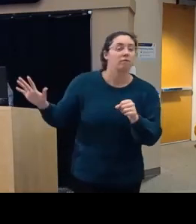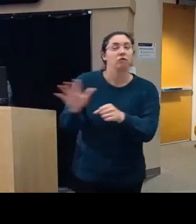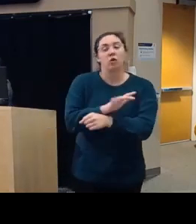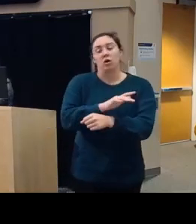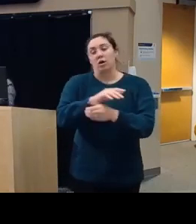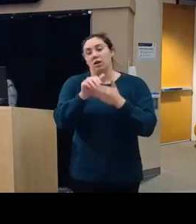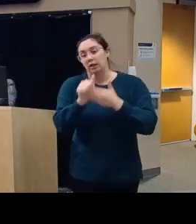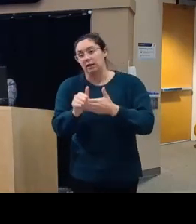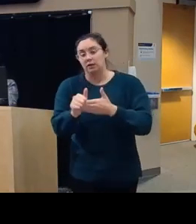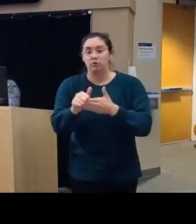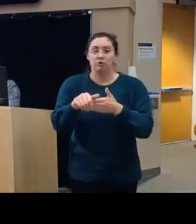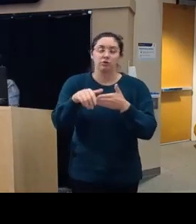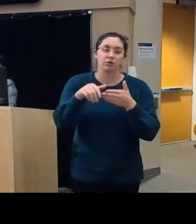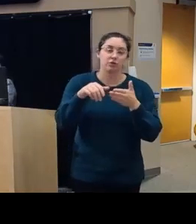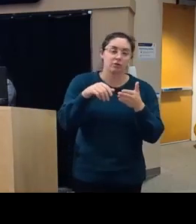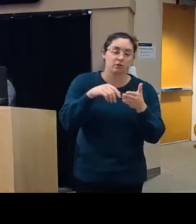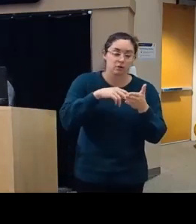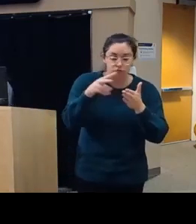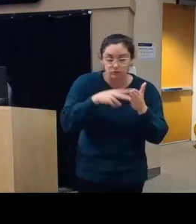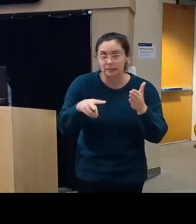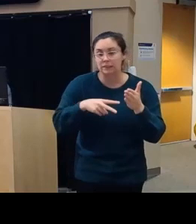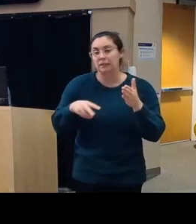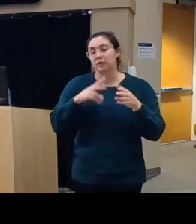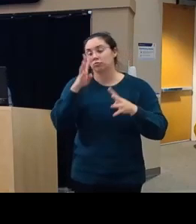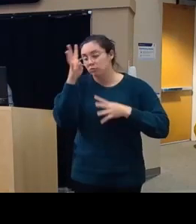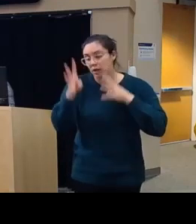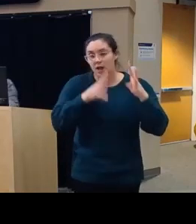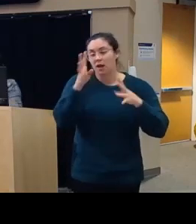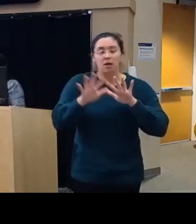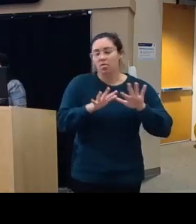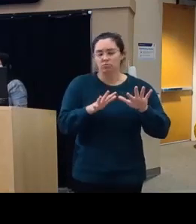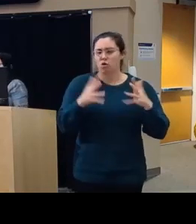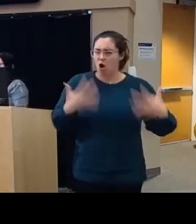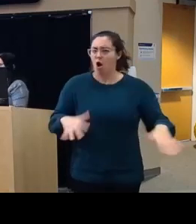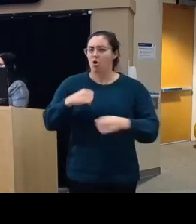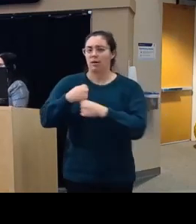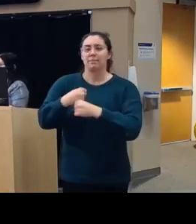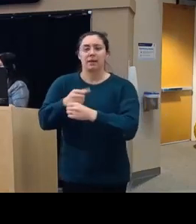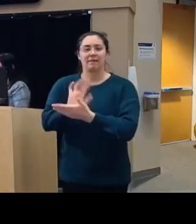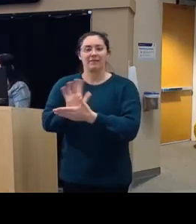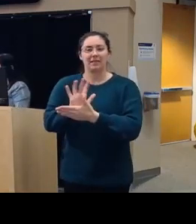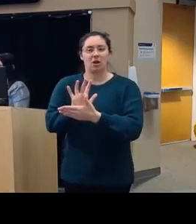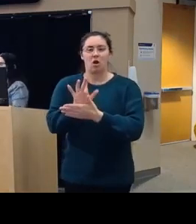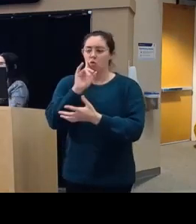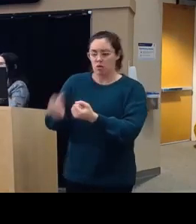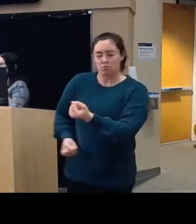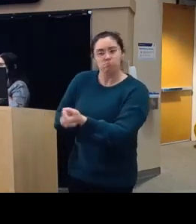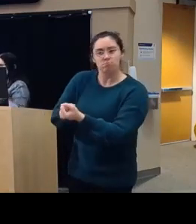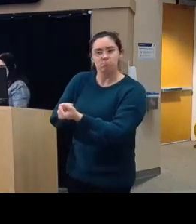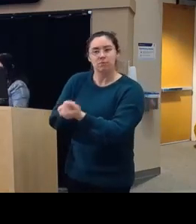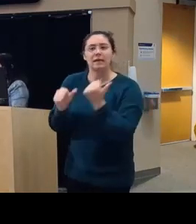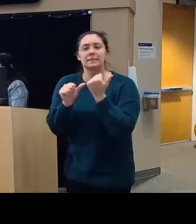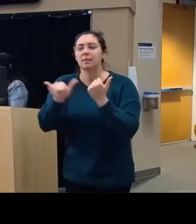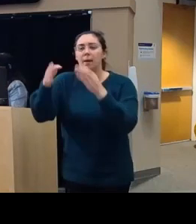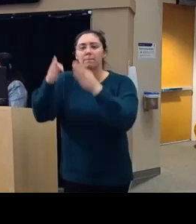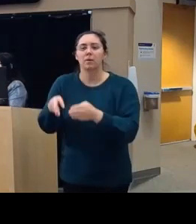guide for a group and learn it ahead and read through the whole thing. We had videos that were assisting